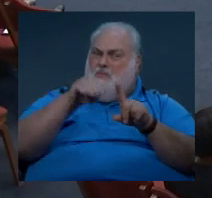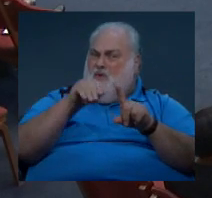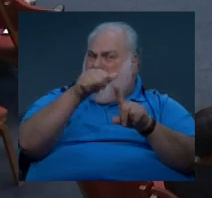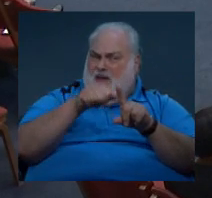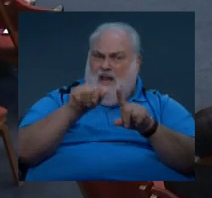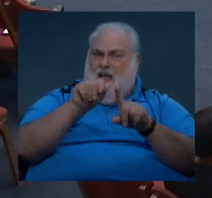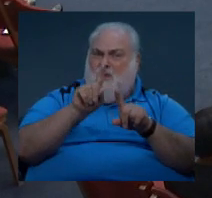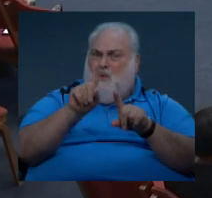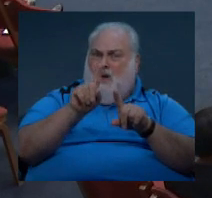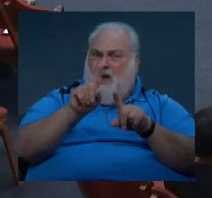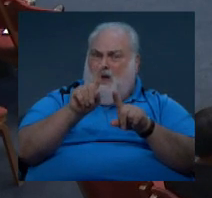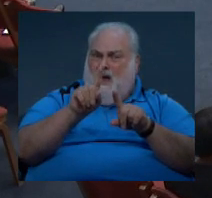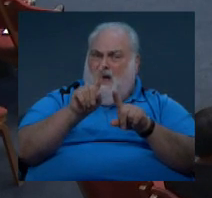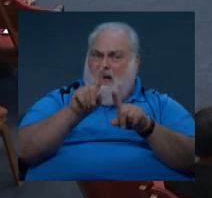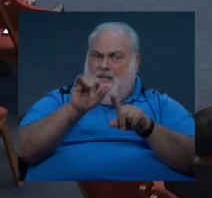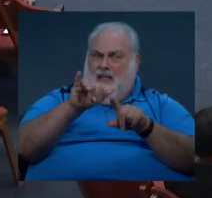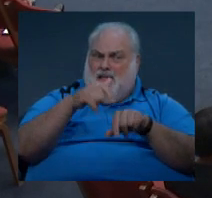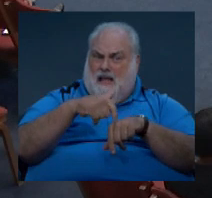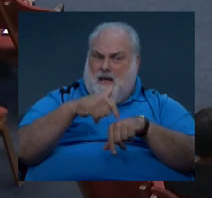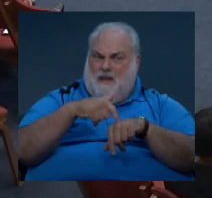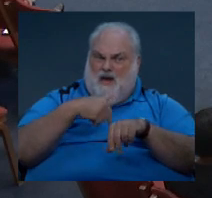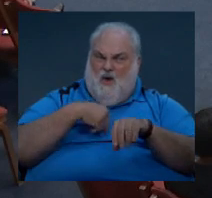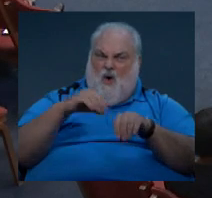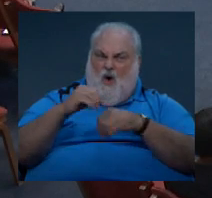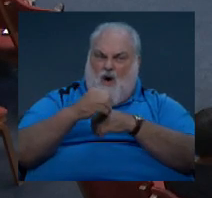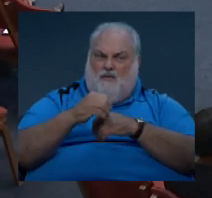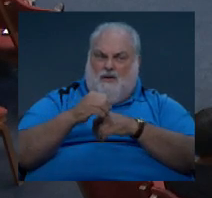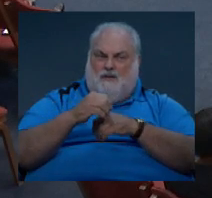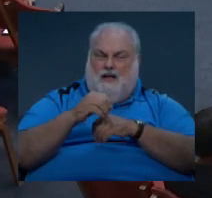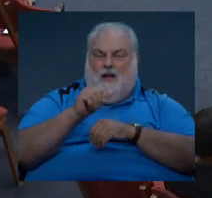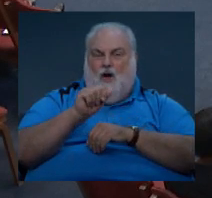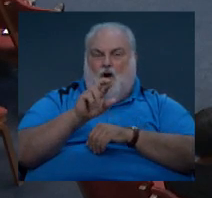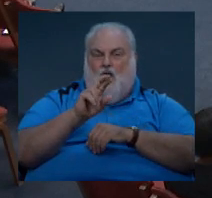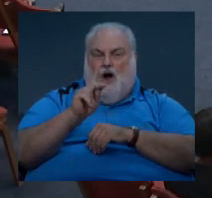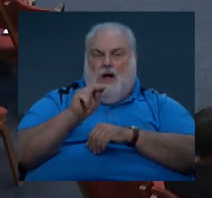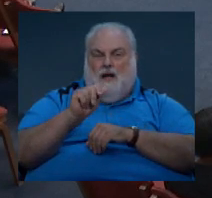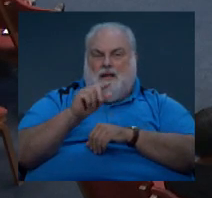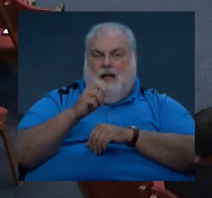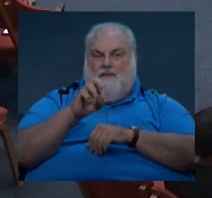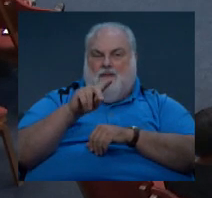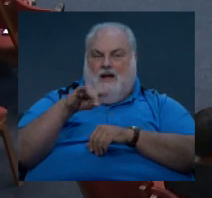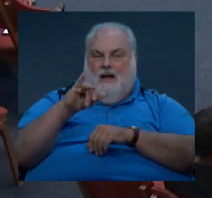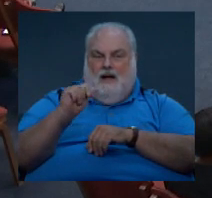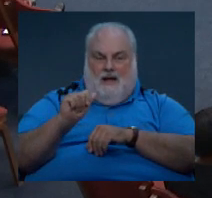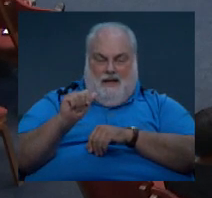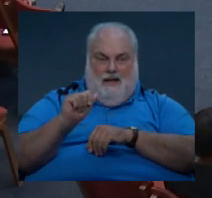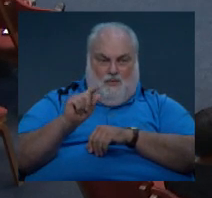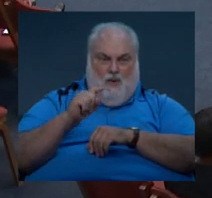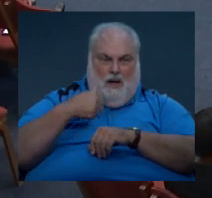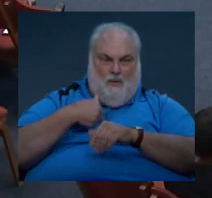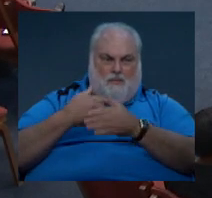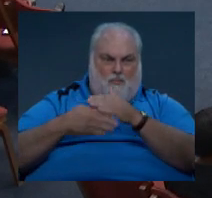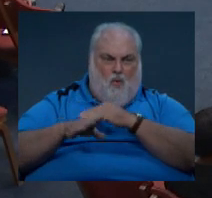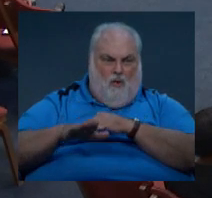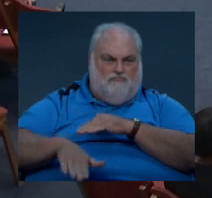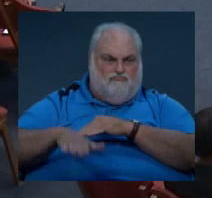anywhere, at the time I had an office downtown in Arkadelphia, because Arkadelphia is where I was